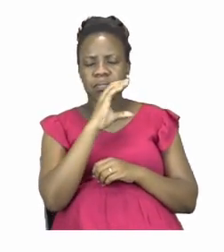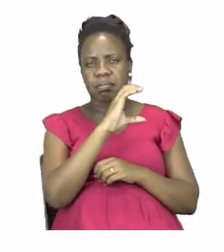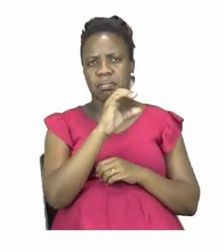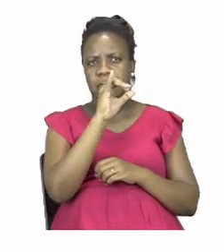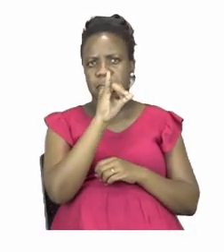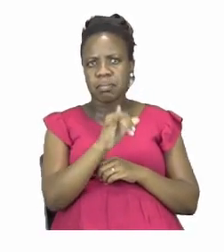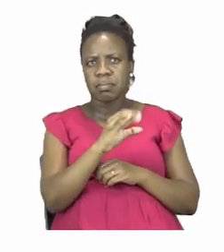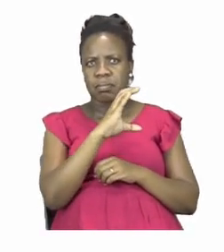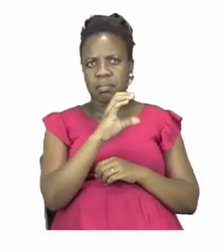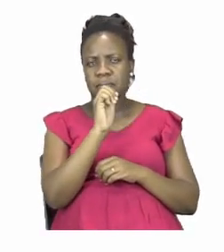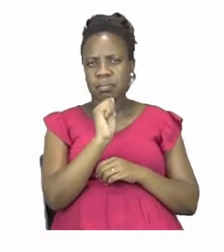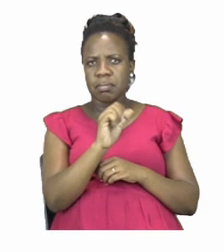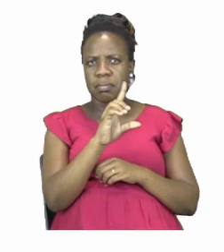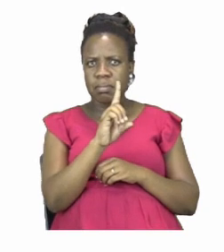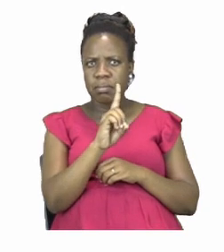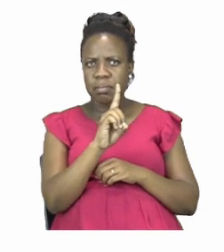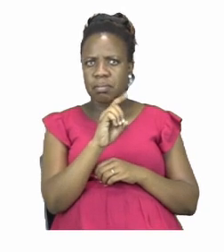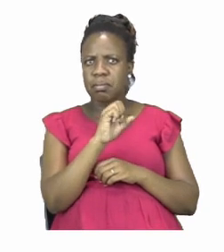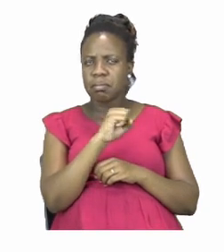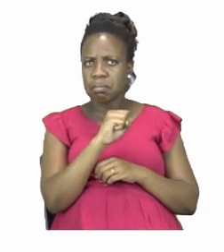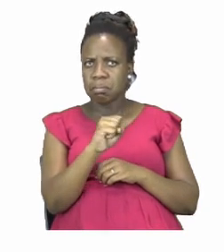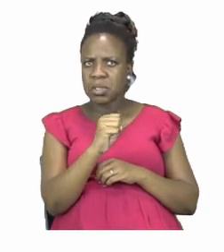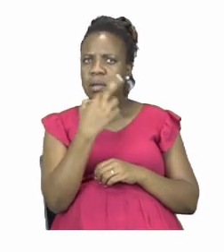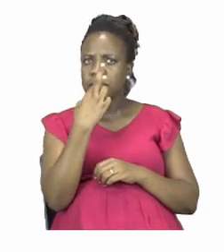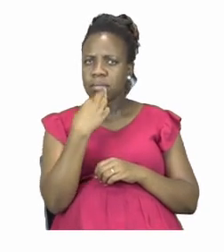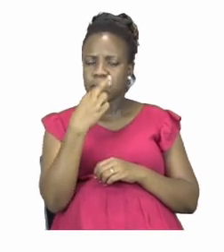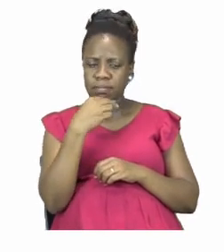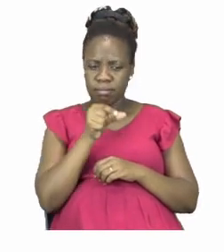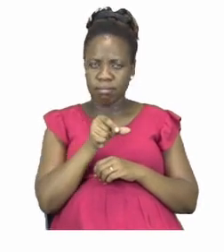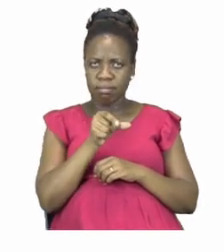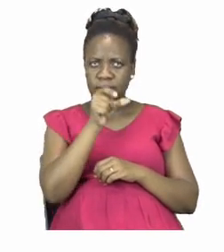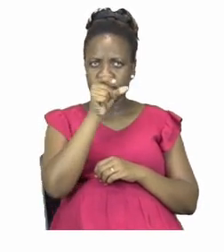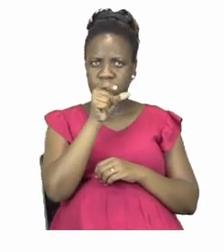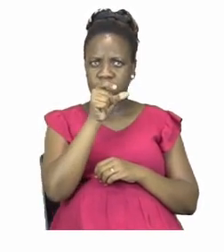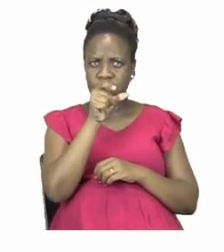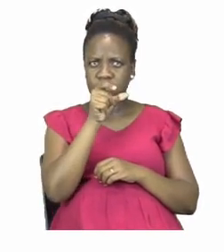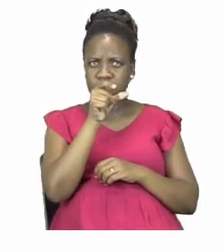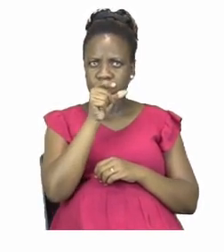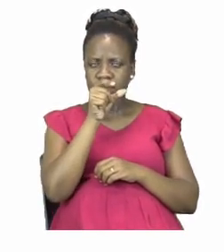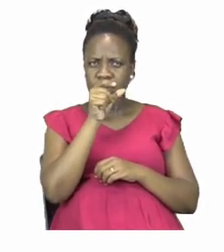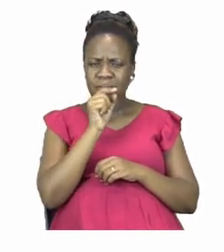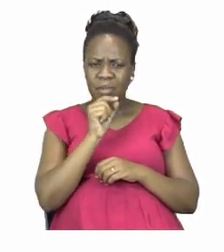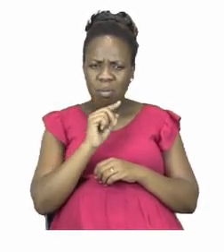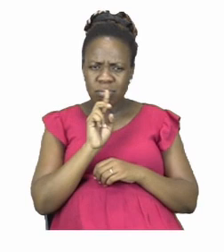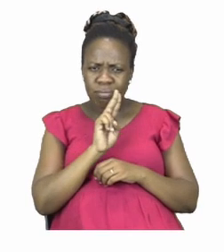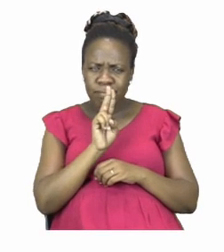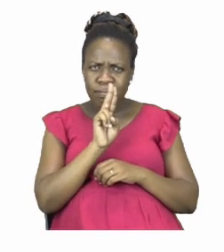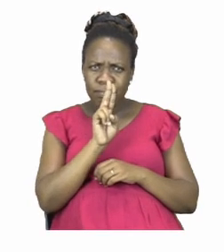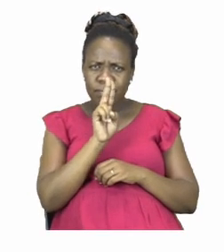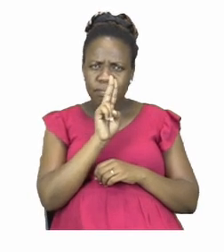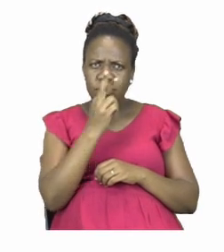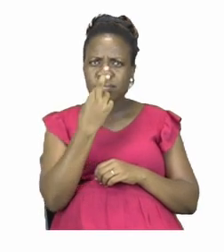cycads, can you see, has the red blocks. And if you look up to where all the red parts